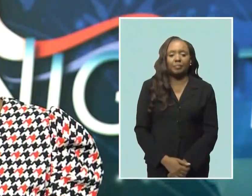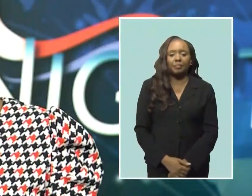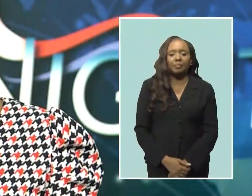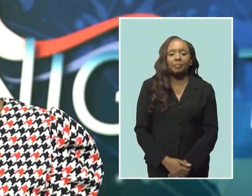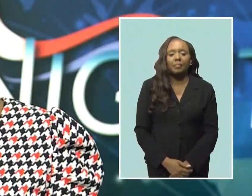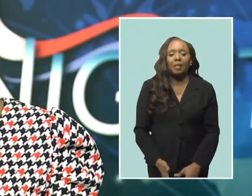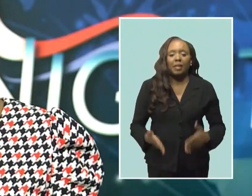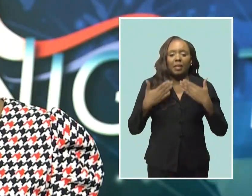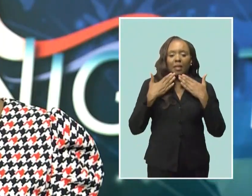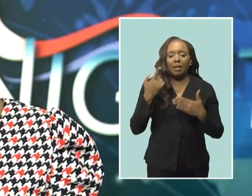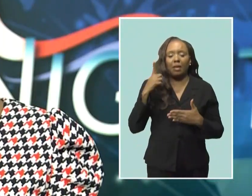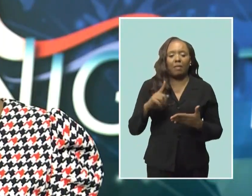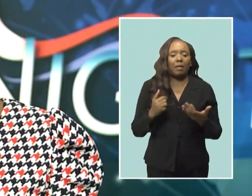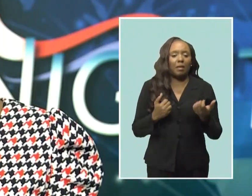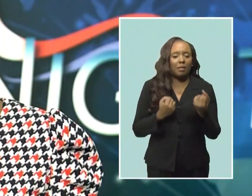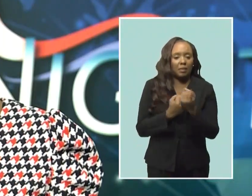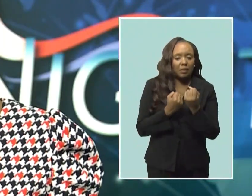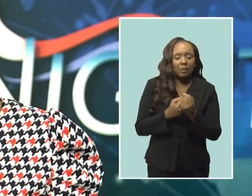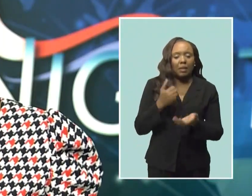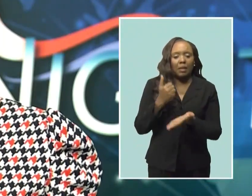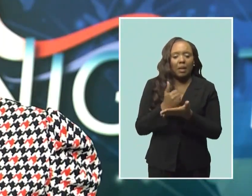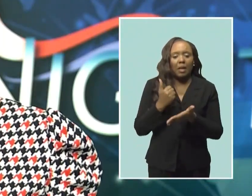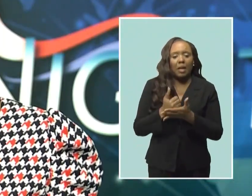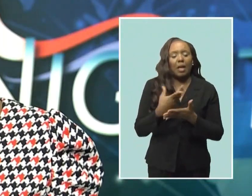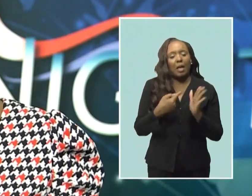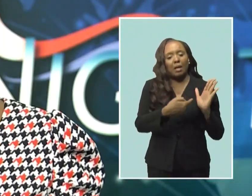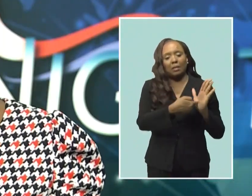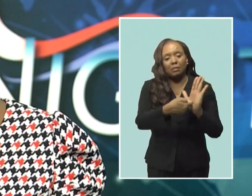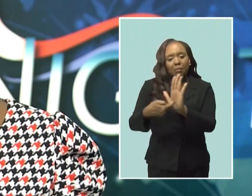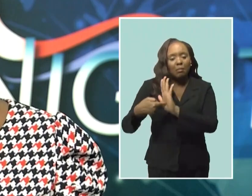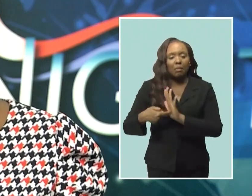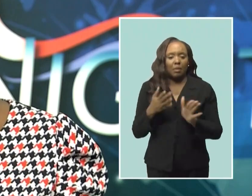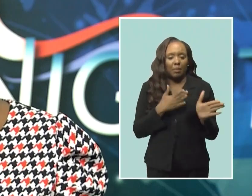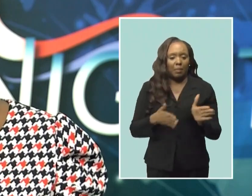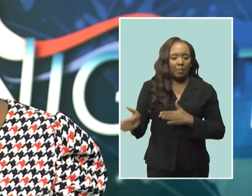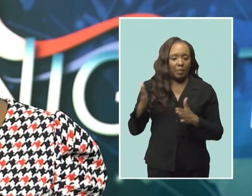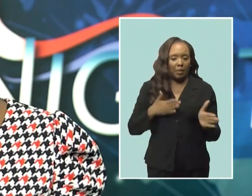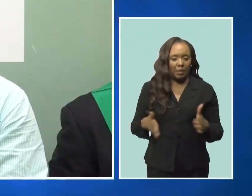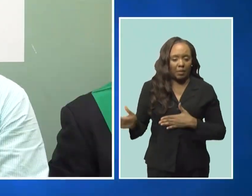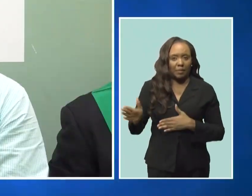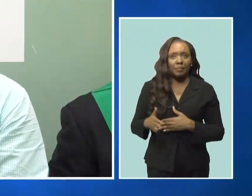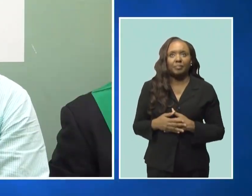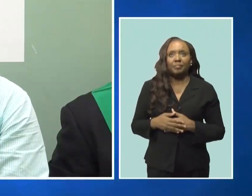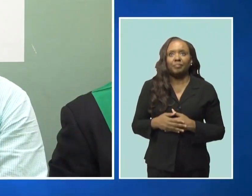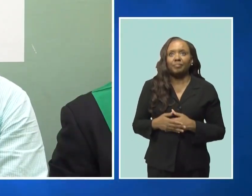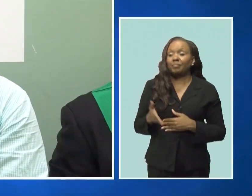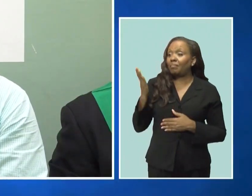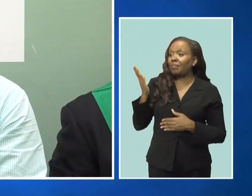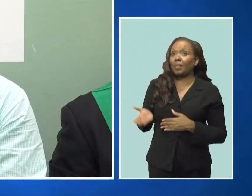Mr. Greenidge is thankful for the assistance and outlines his plans. Hopefully,